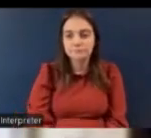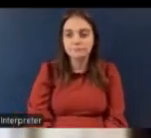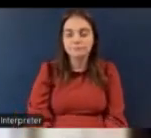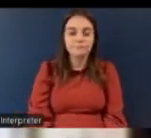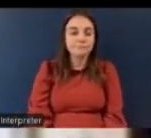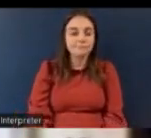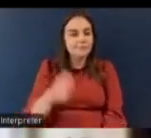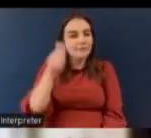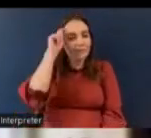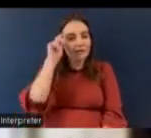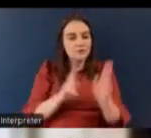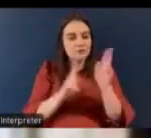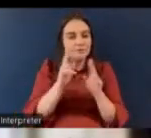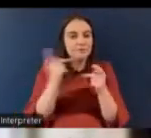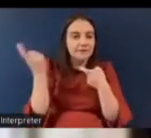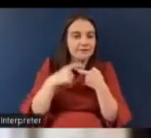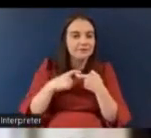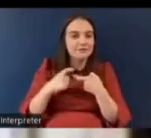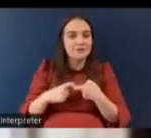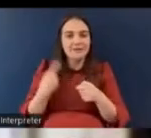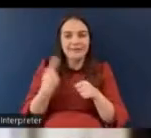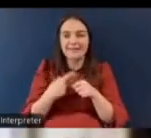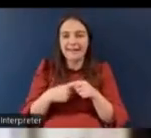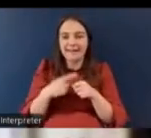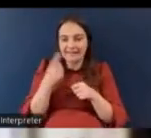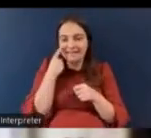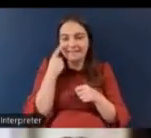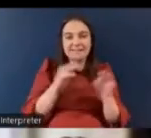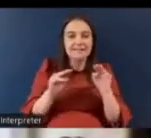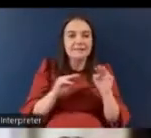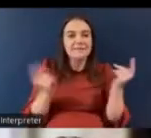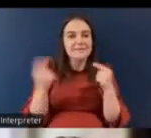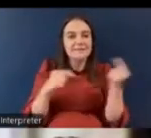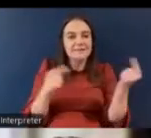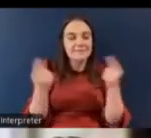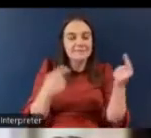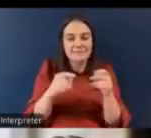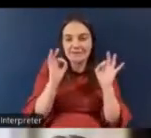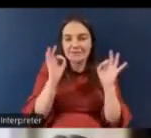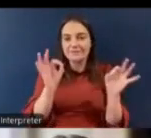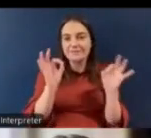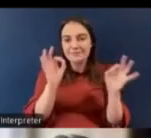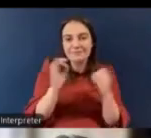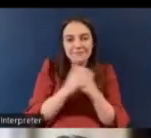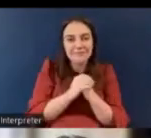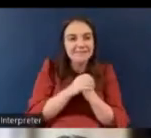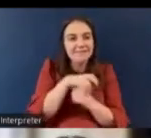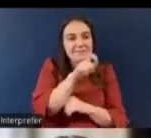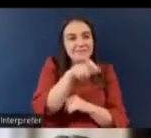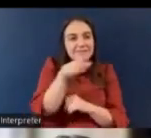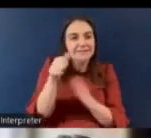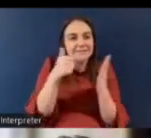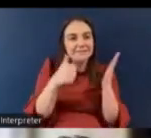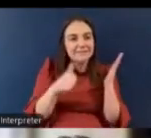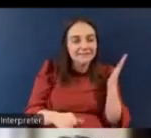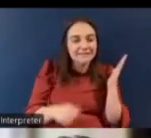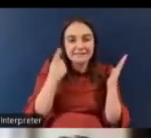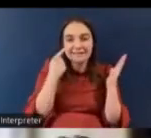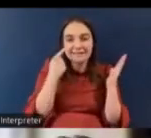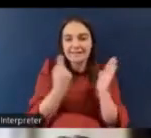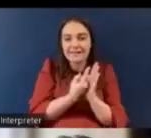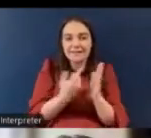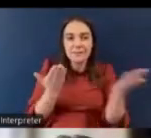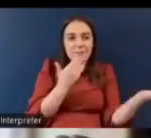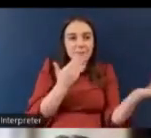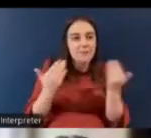Right, I think we should have everybody. Yeah, I can see people starting to fill up again in the participant list. Welcome